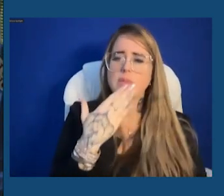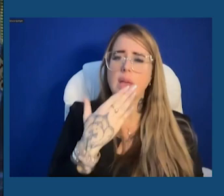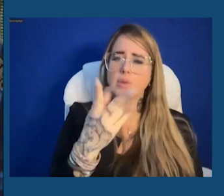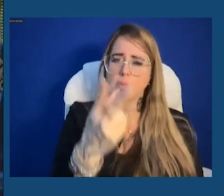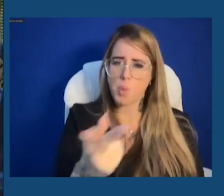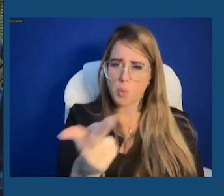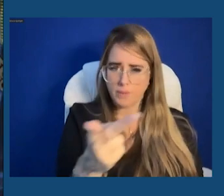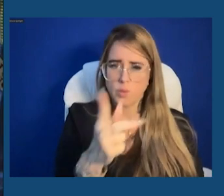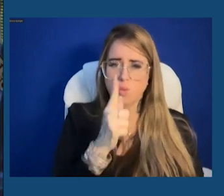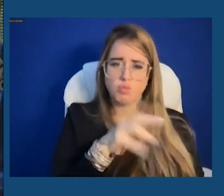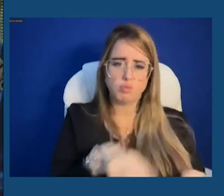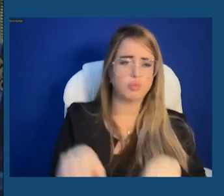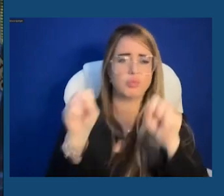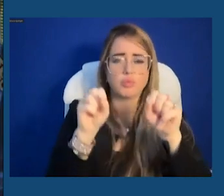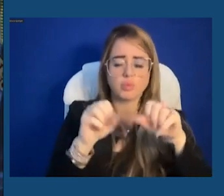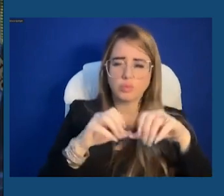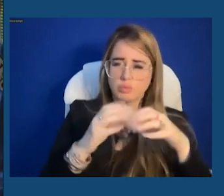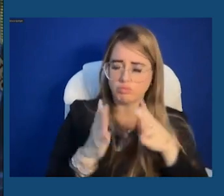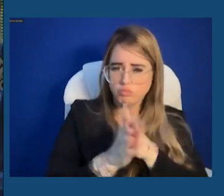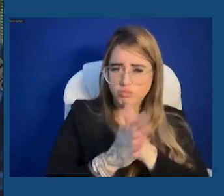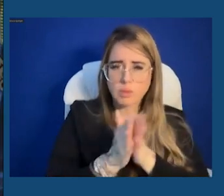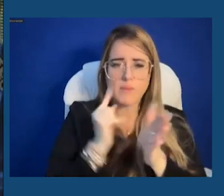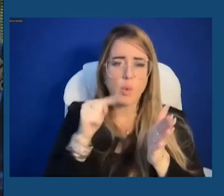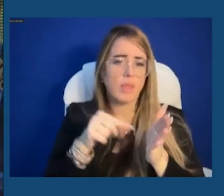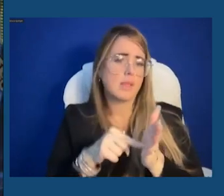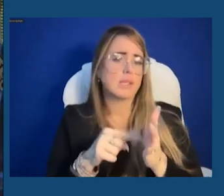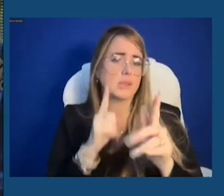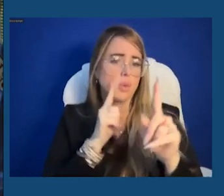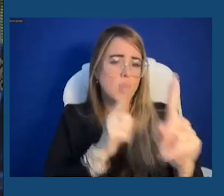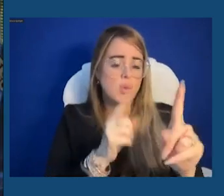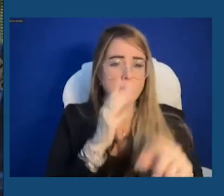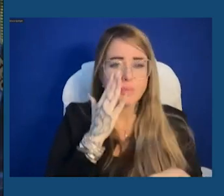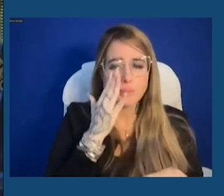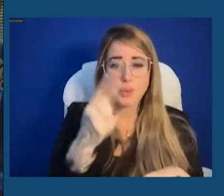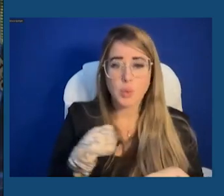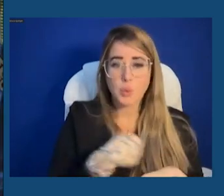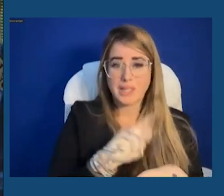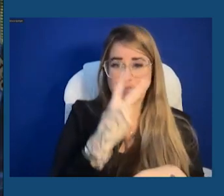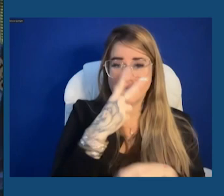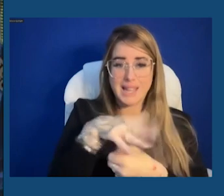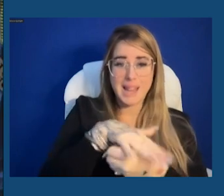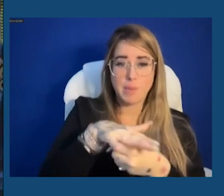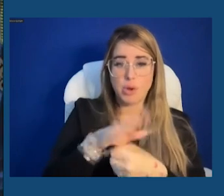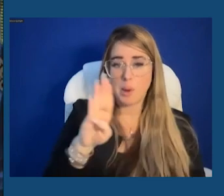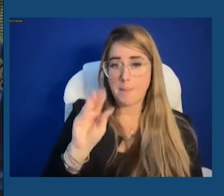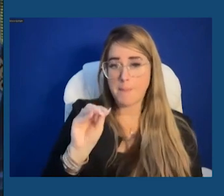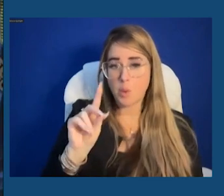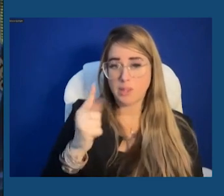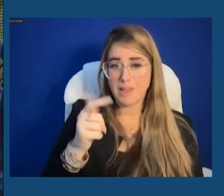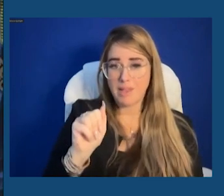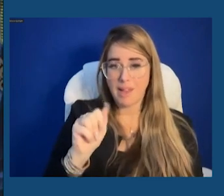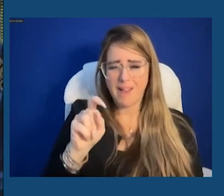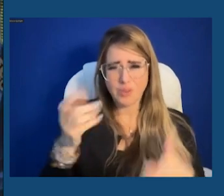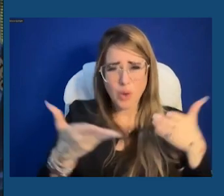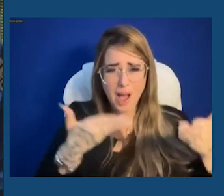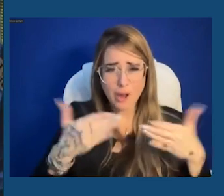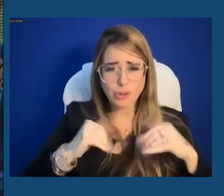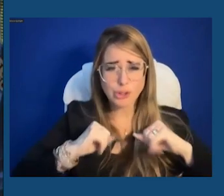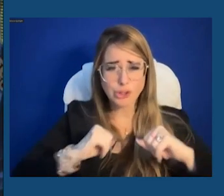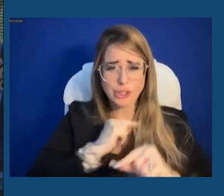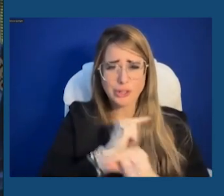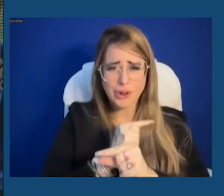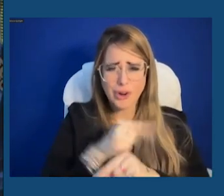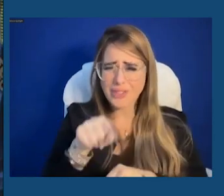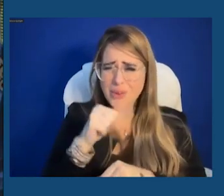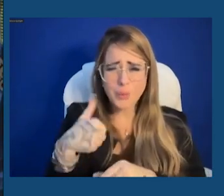this cause with us as well. And, you know, we see the neighborhood bodegas having to hire security guards. They don't have extra money for this. They don't